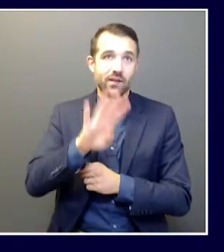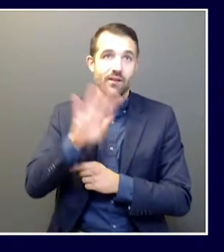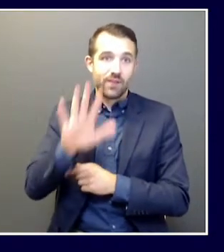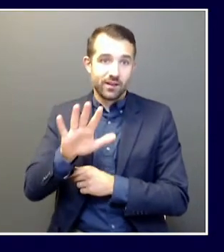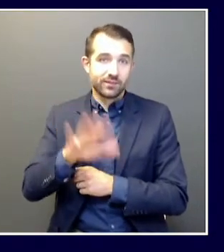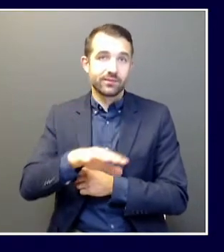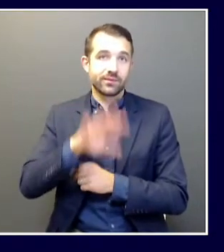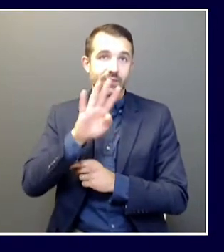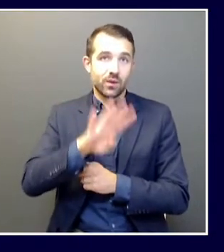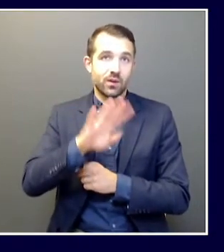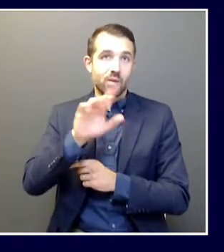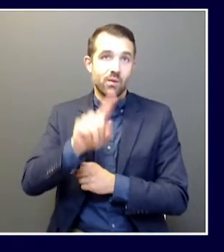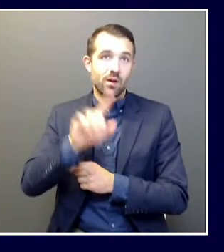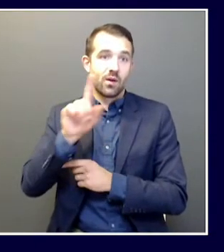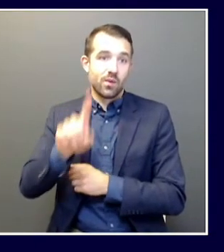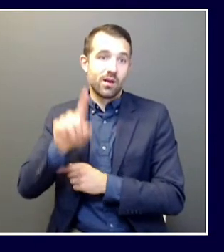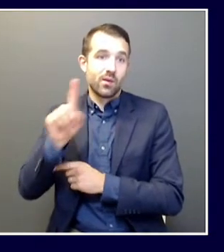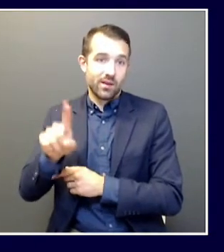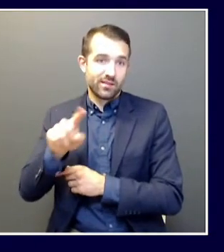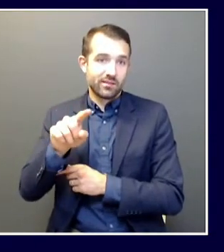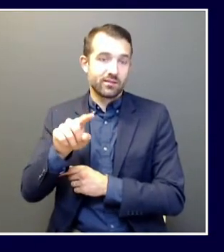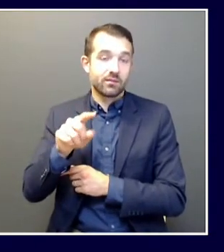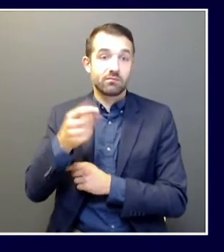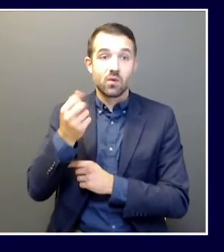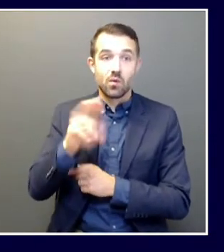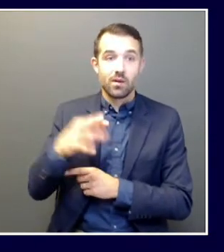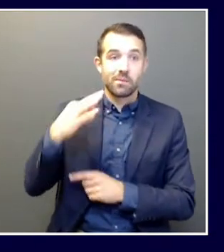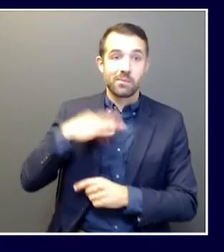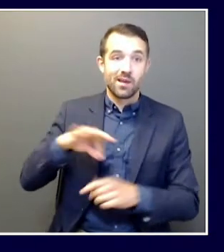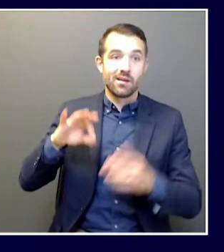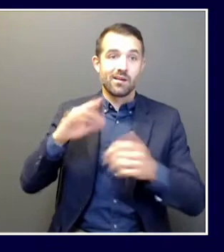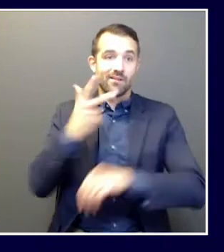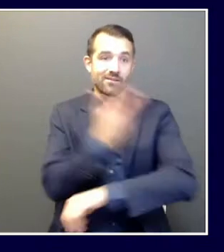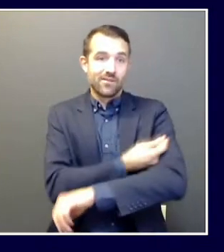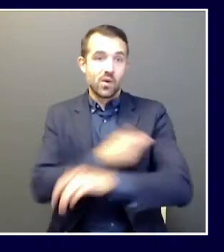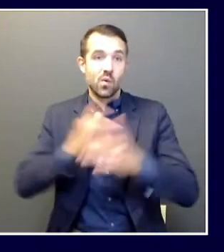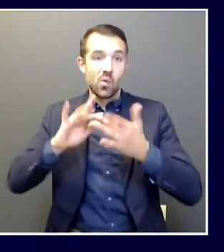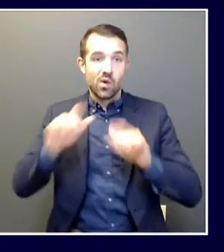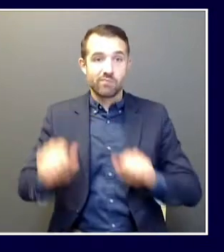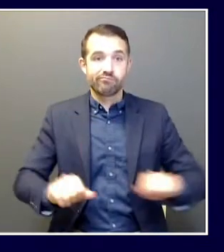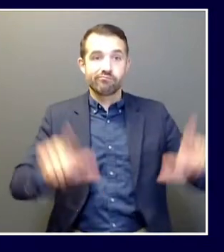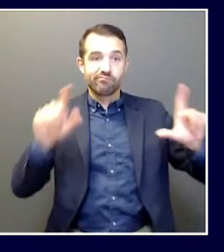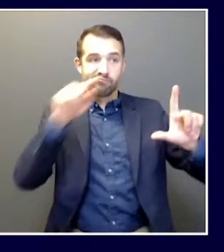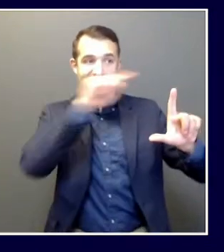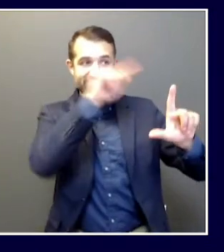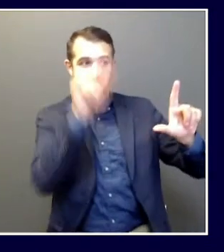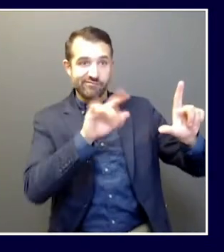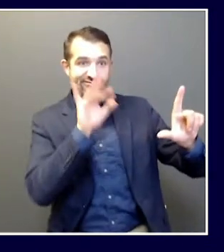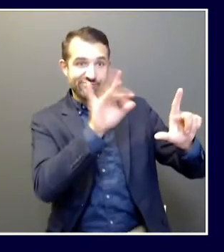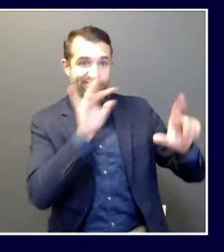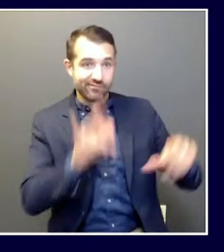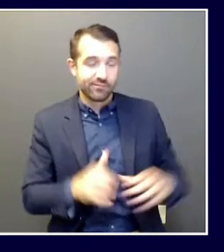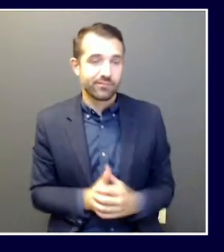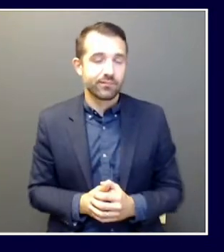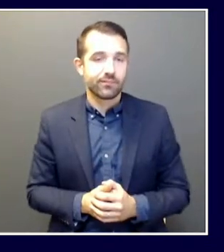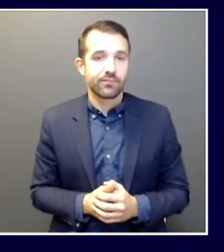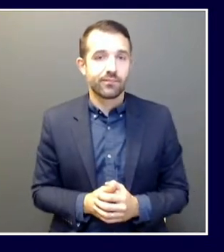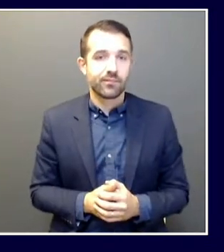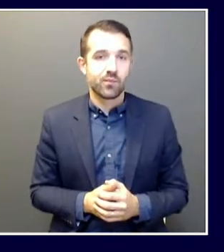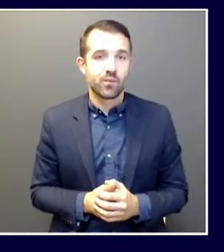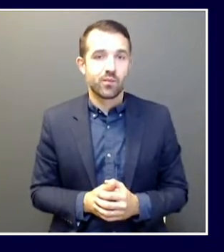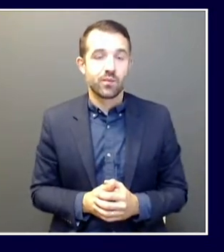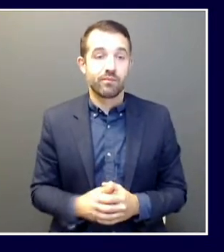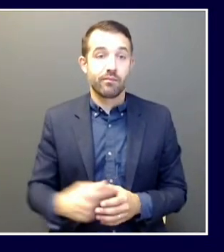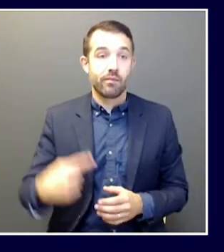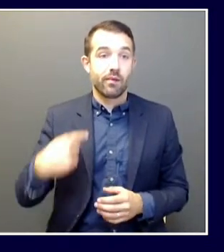1-888-445-4111 or visit the Maine vaccine website to find out where you can get your shot. And I just wanted to close